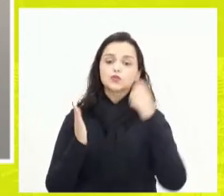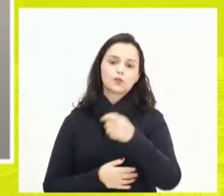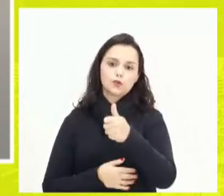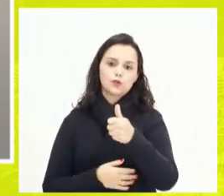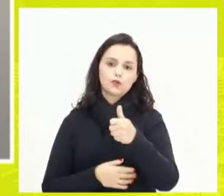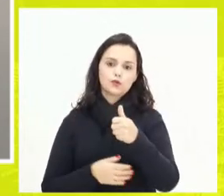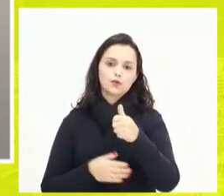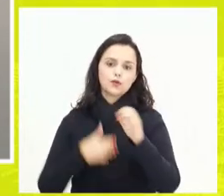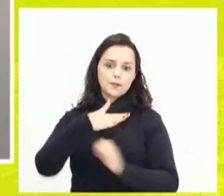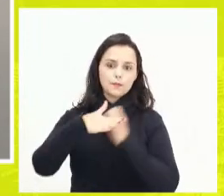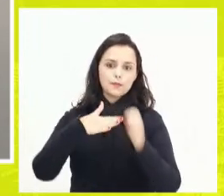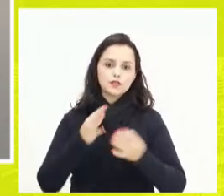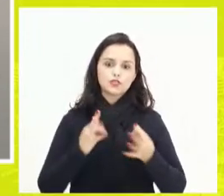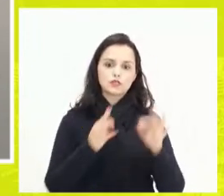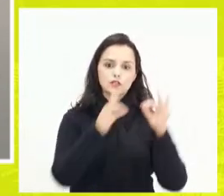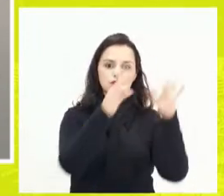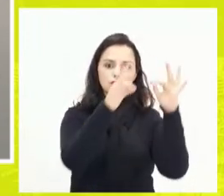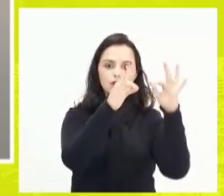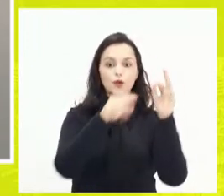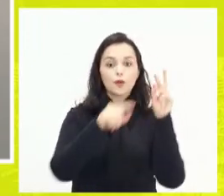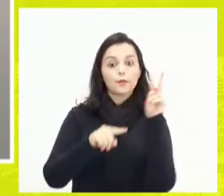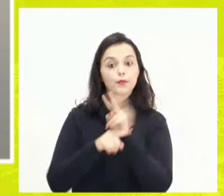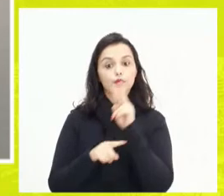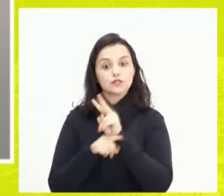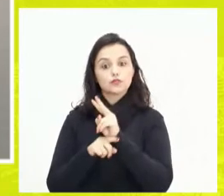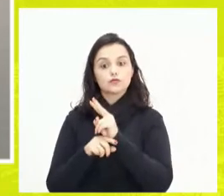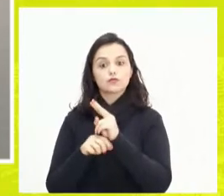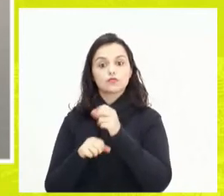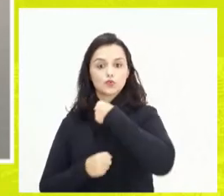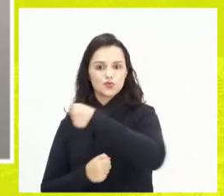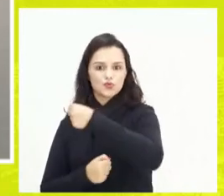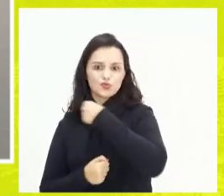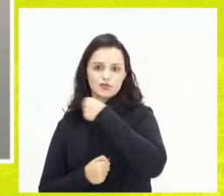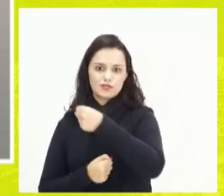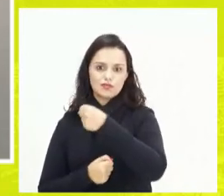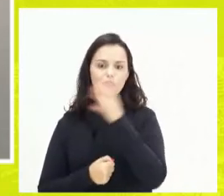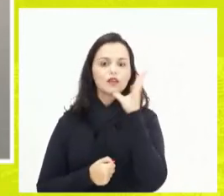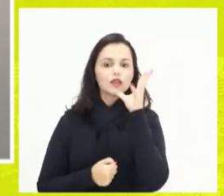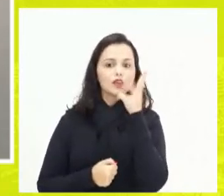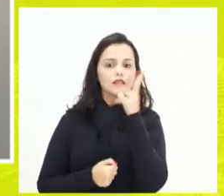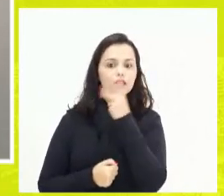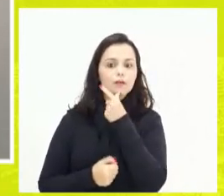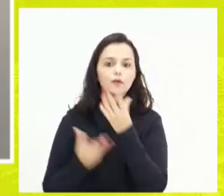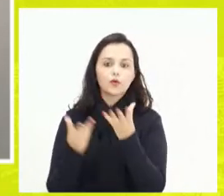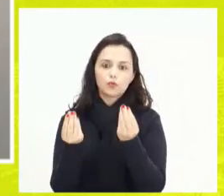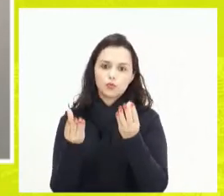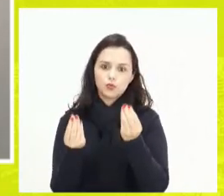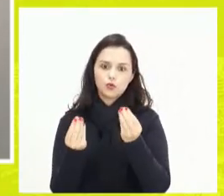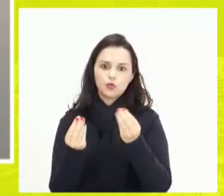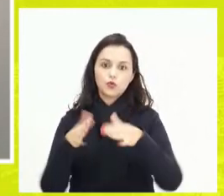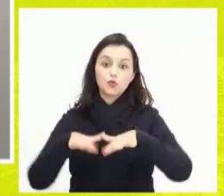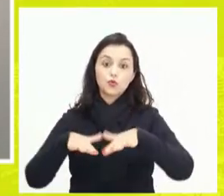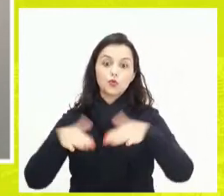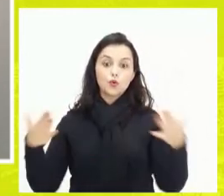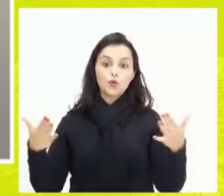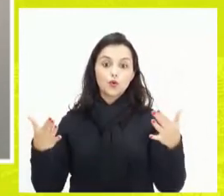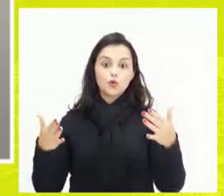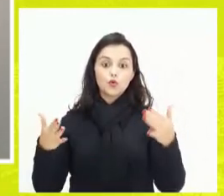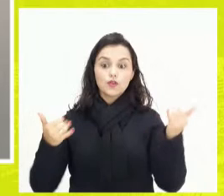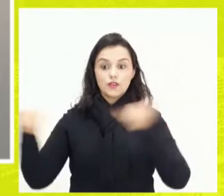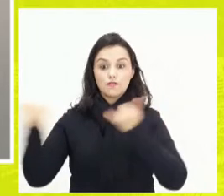being done in technology companies regarding the protection of journalists it takes a long time or sometimes the